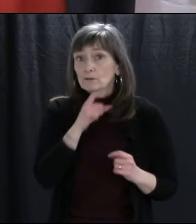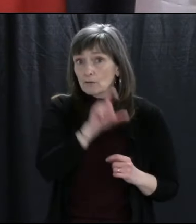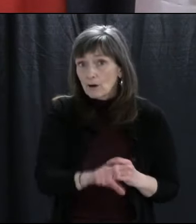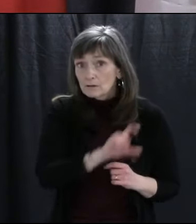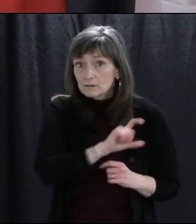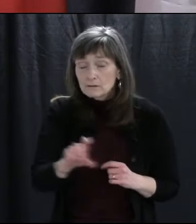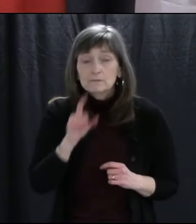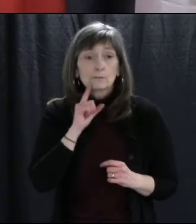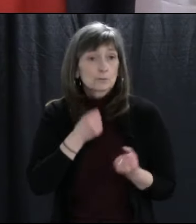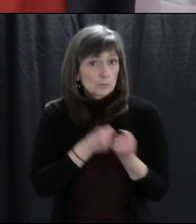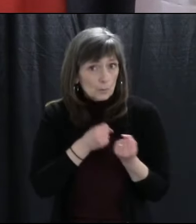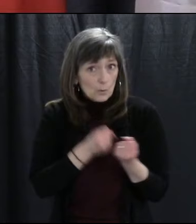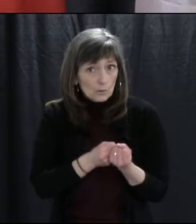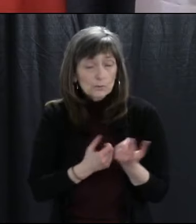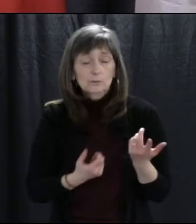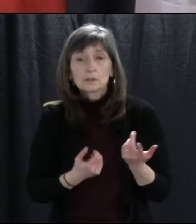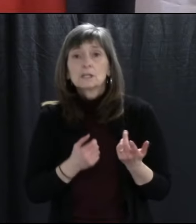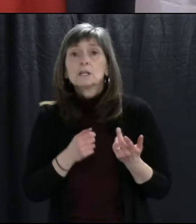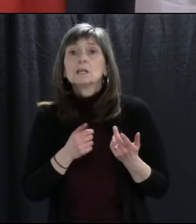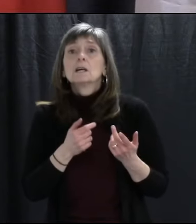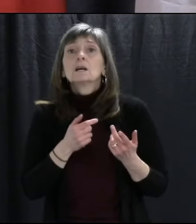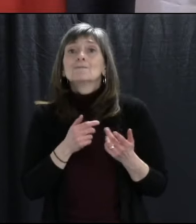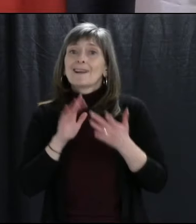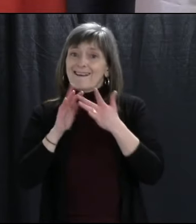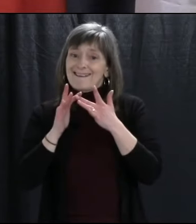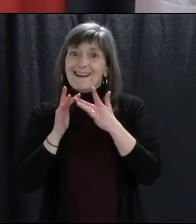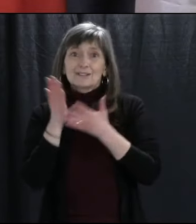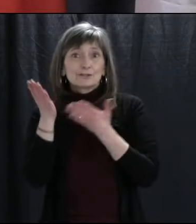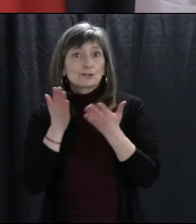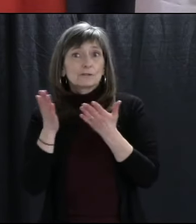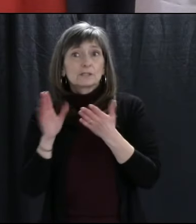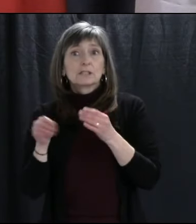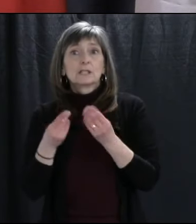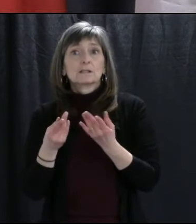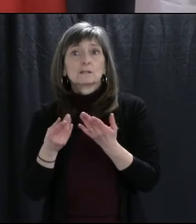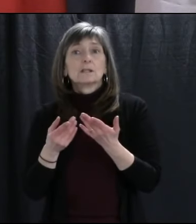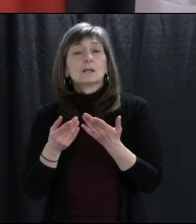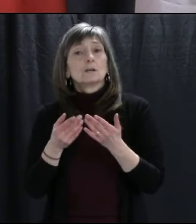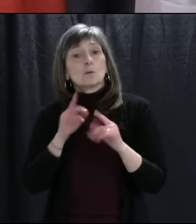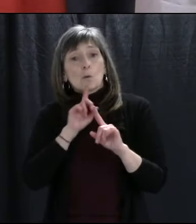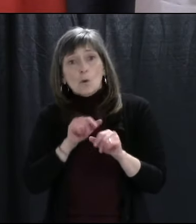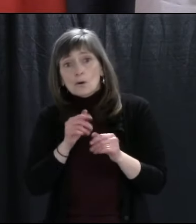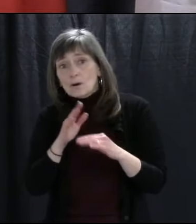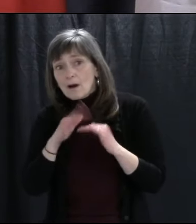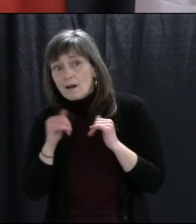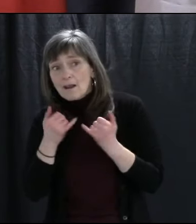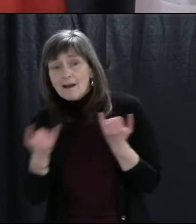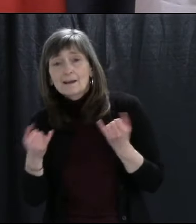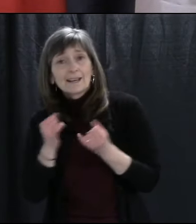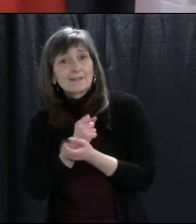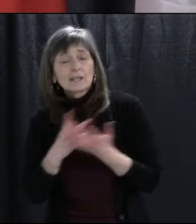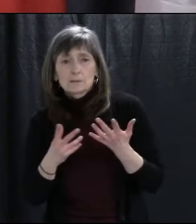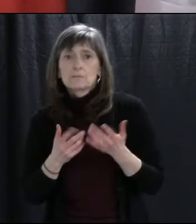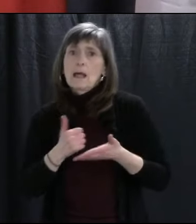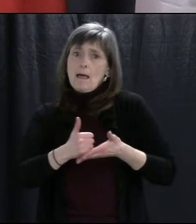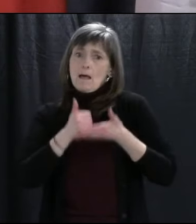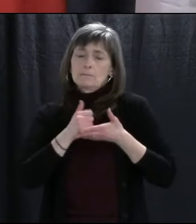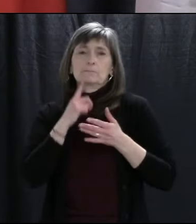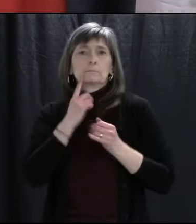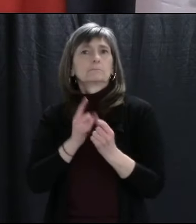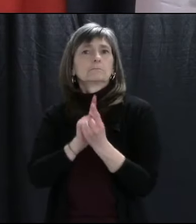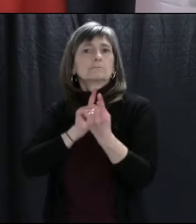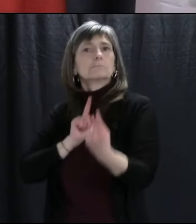support lines. It's by using the online services that we can keep the social distance and the physical distance as required to